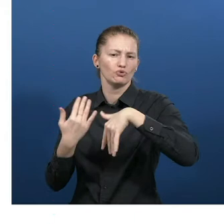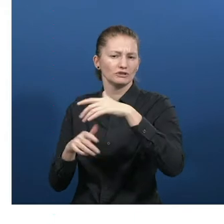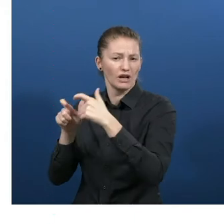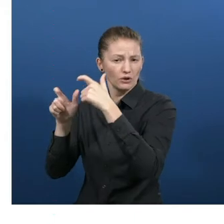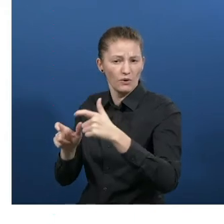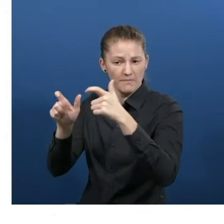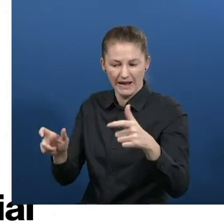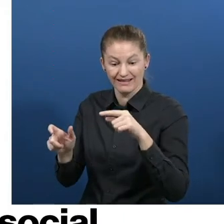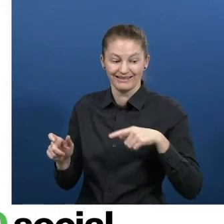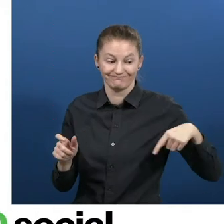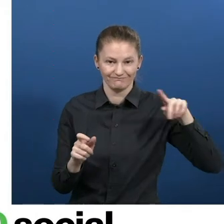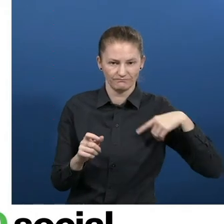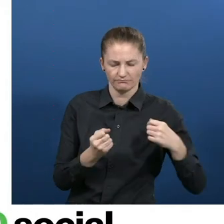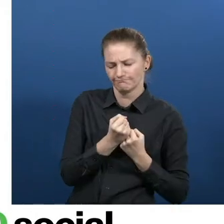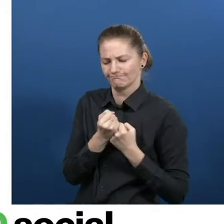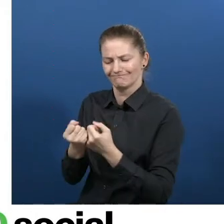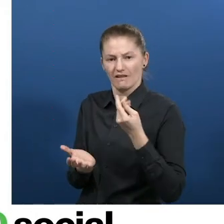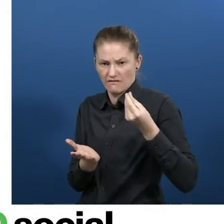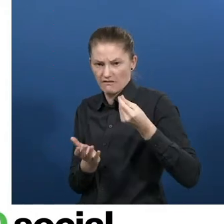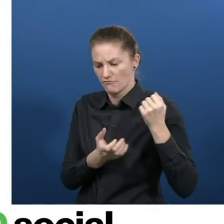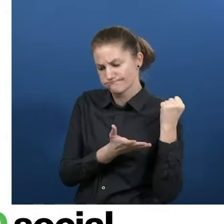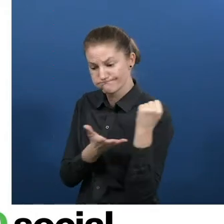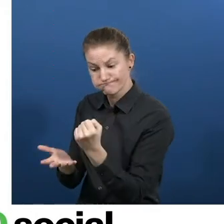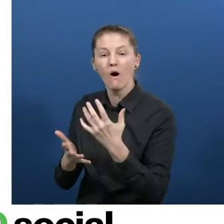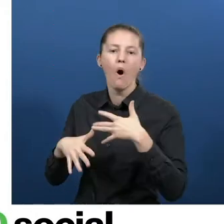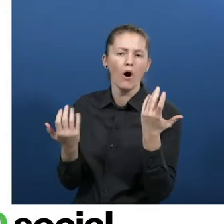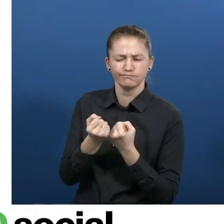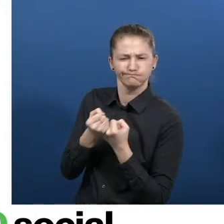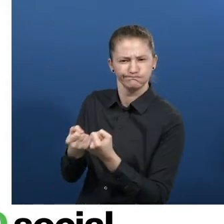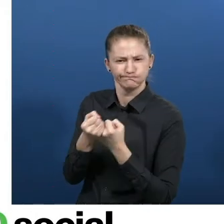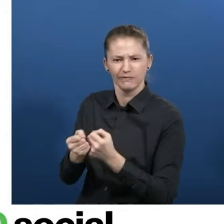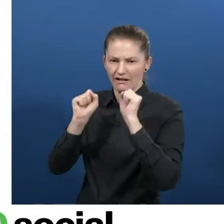and non-financial support by Ashoka to scale the impact of their innovation.